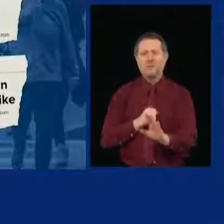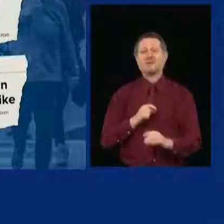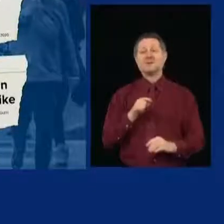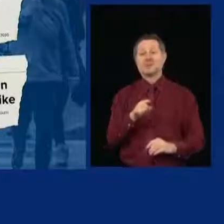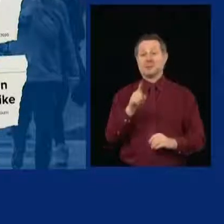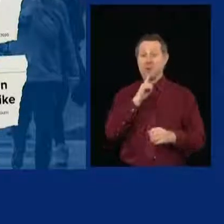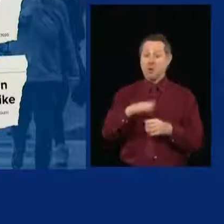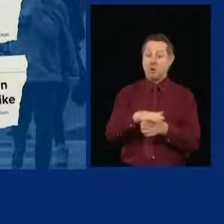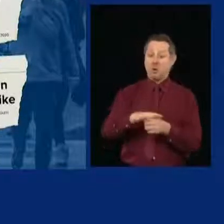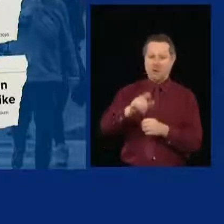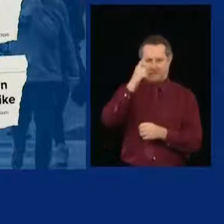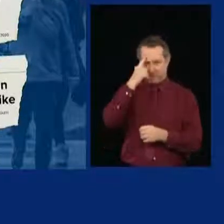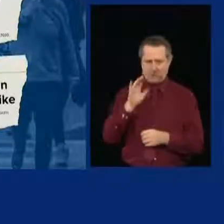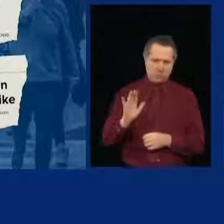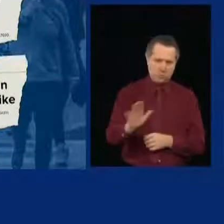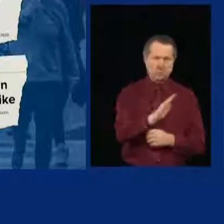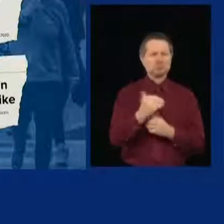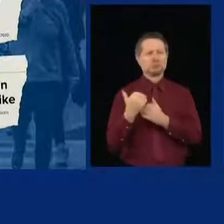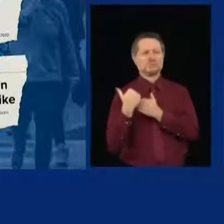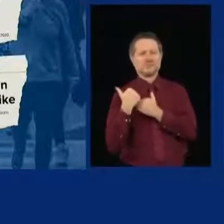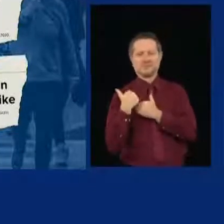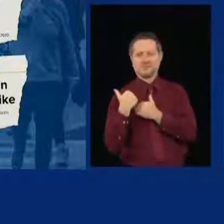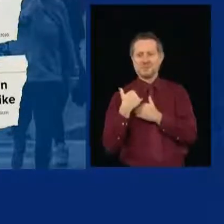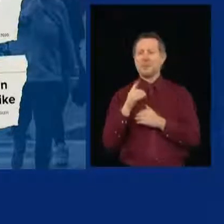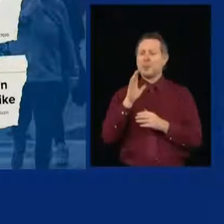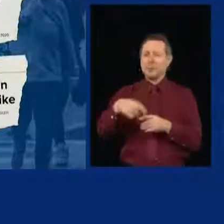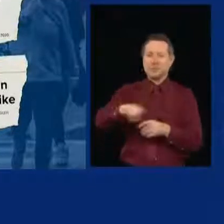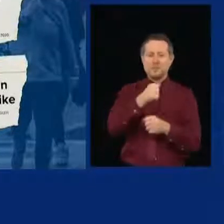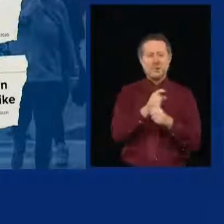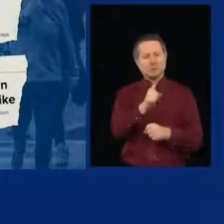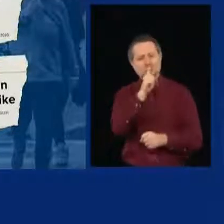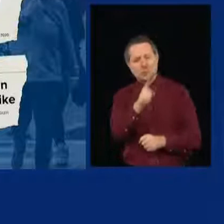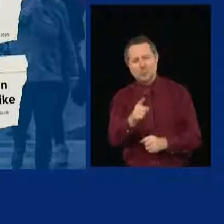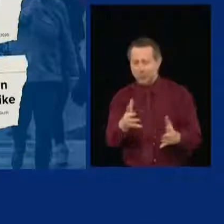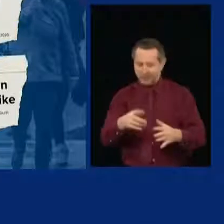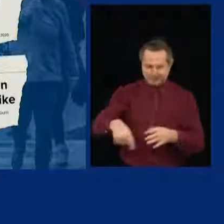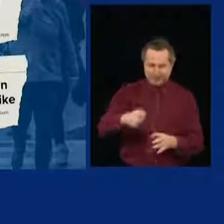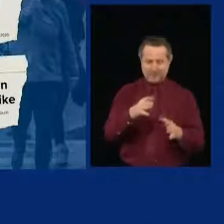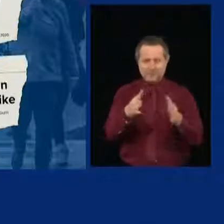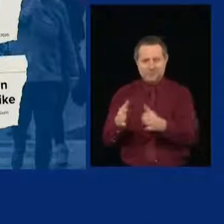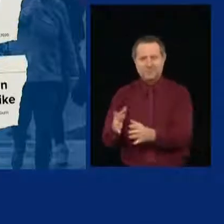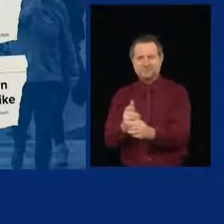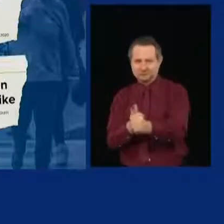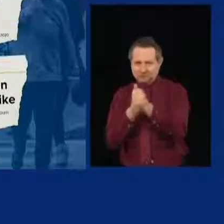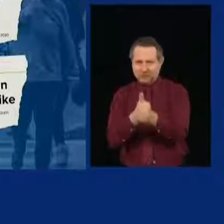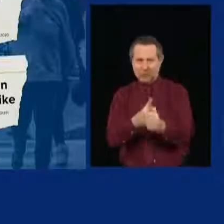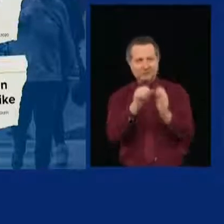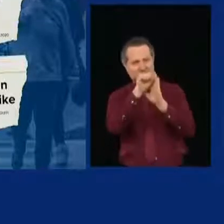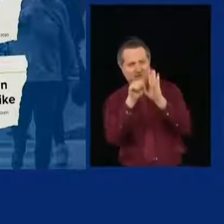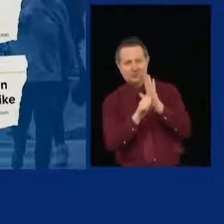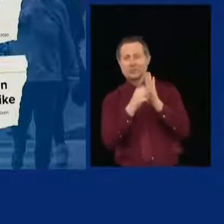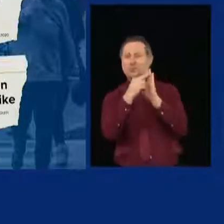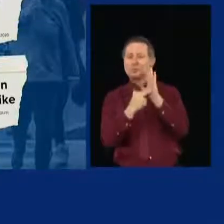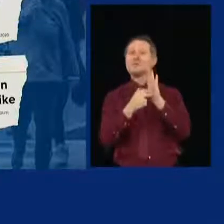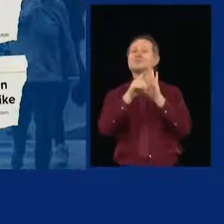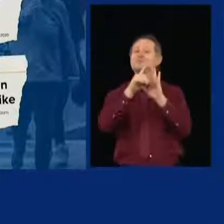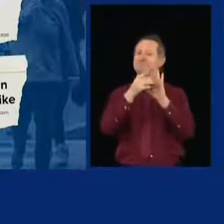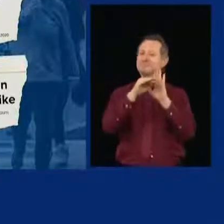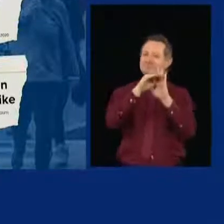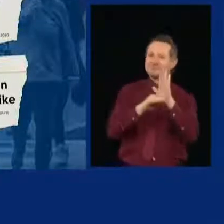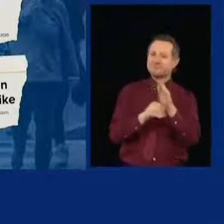officials. They're going to be doing compliance. They're going to be doing compliance on businesses that are opening. They have to follow the protocols. They're going